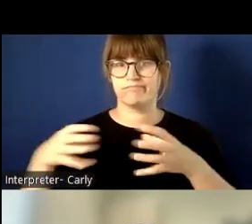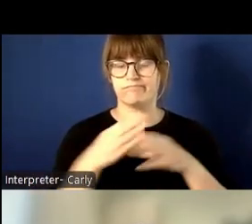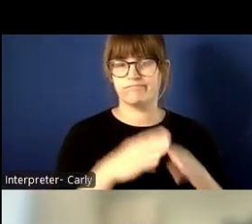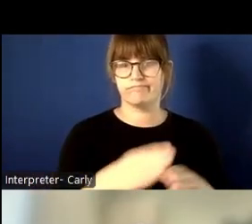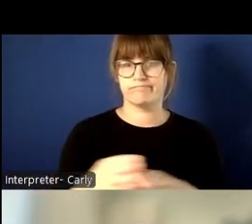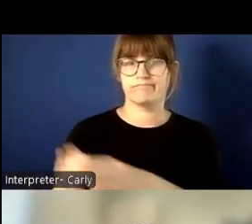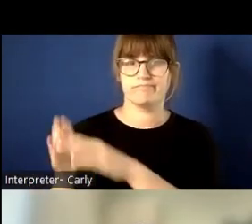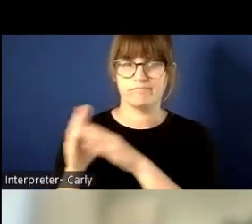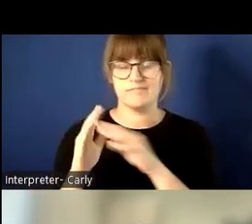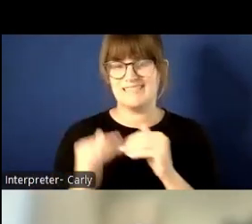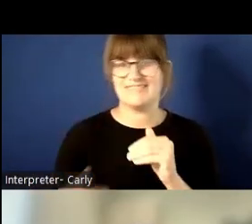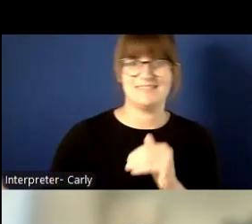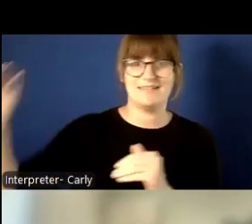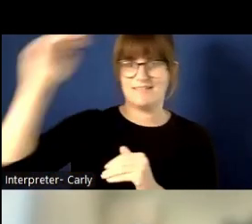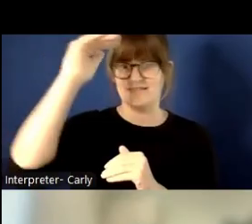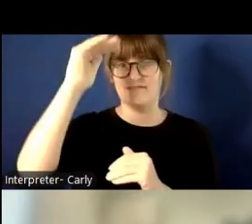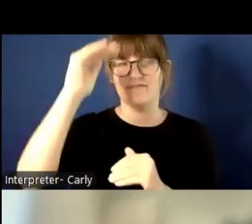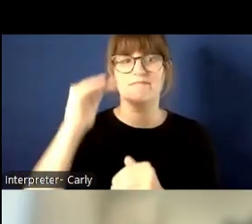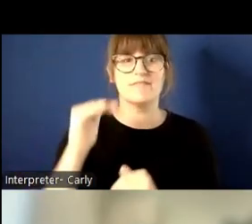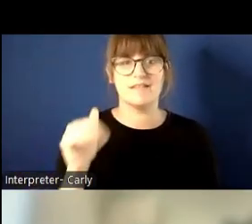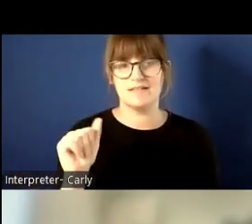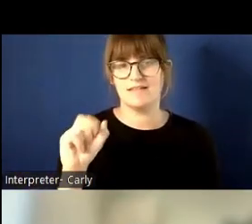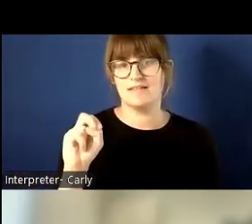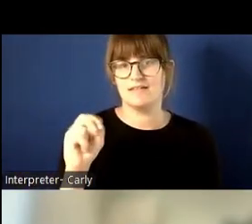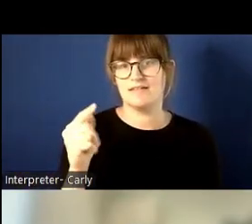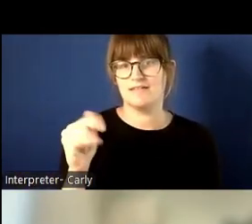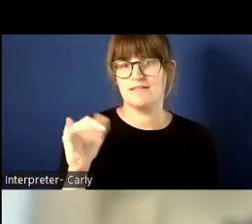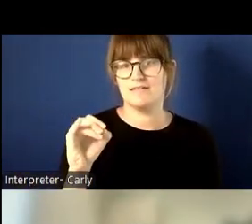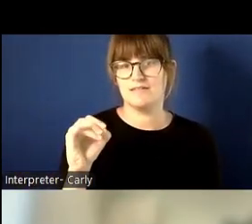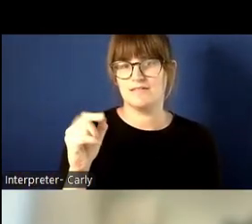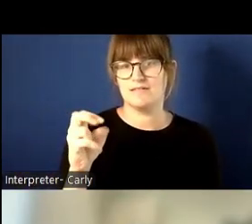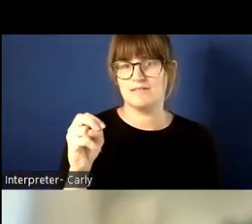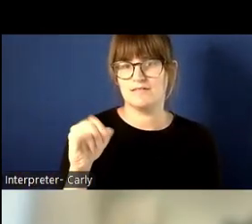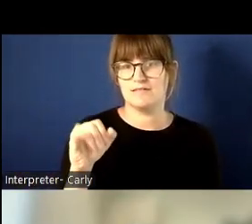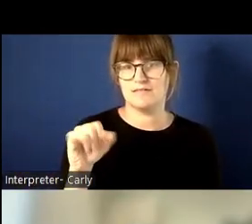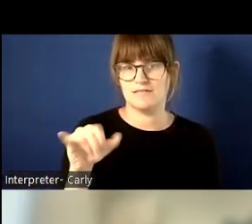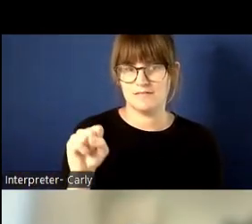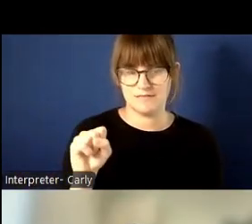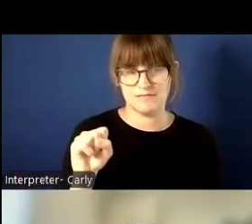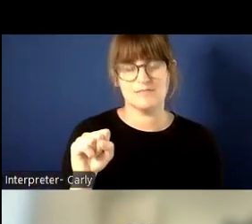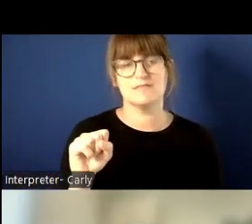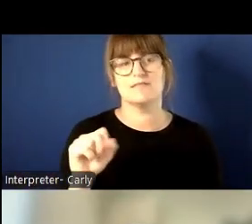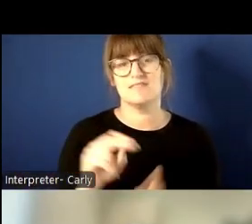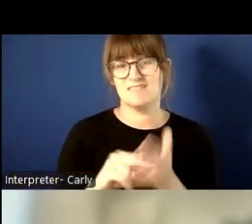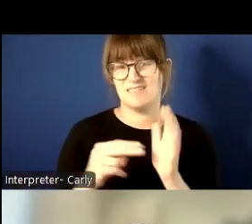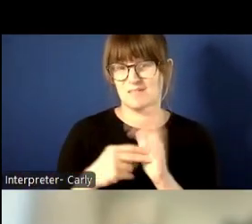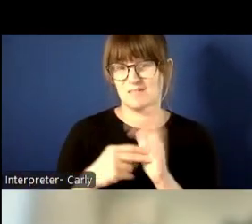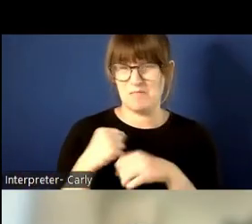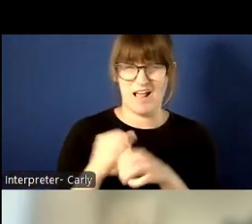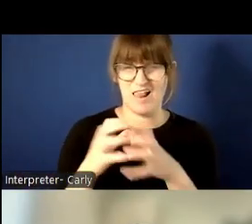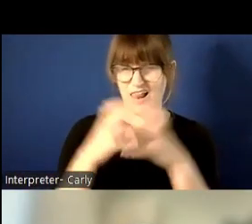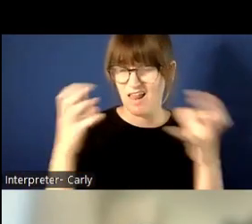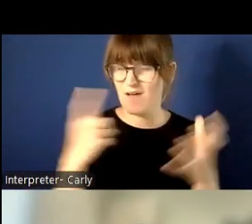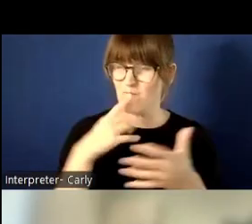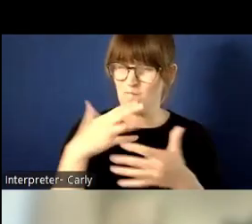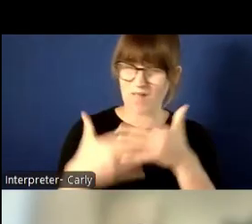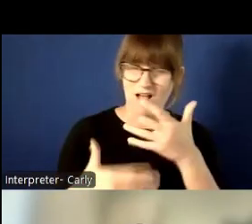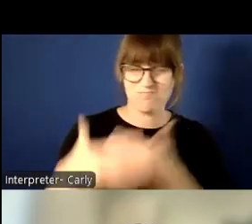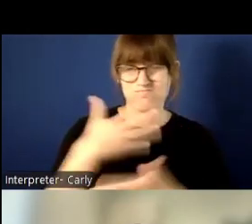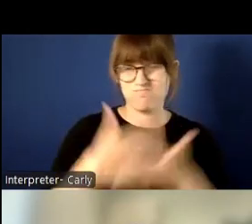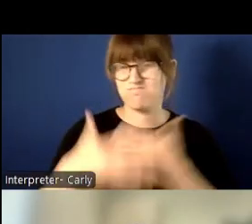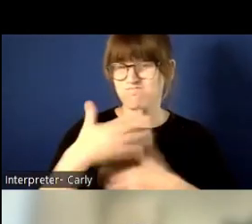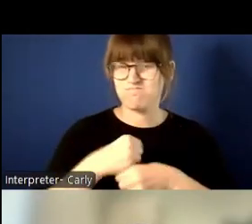survival, and excessive angiogenesis, which is blood vessel growth, since tumors basically need a lot of blood supply and have a lot of excessive blood